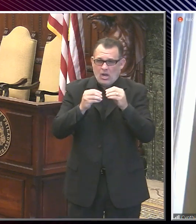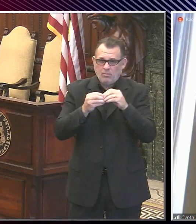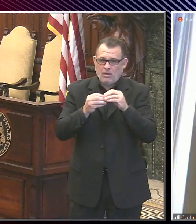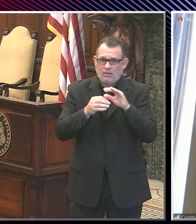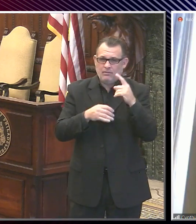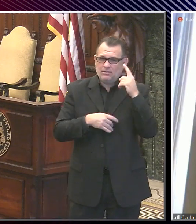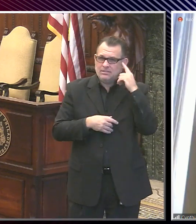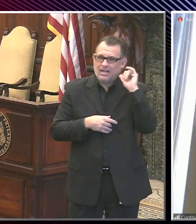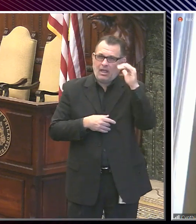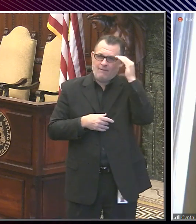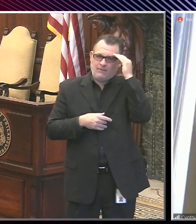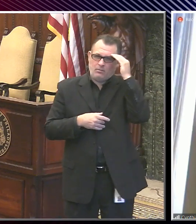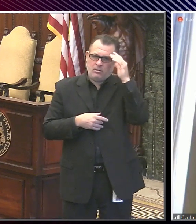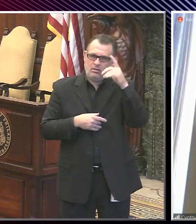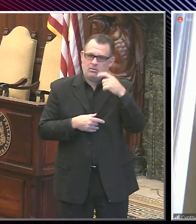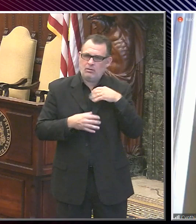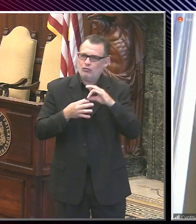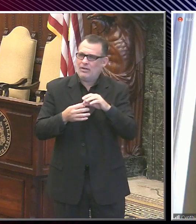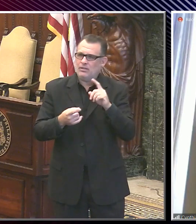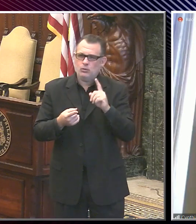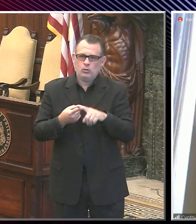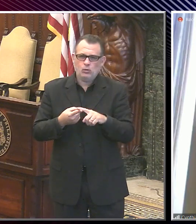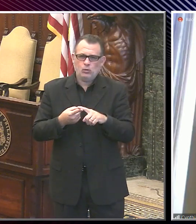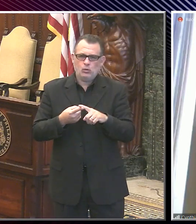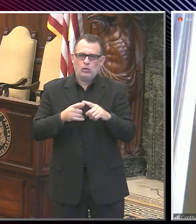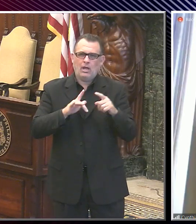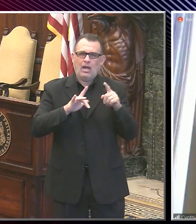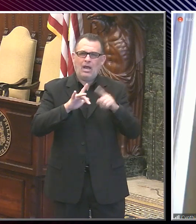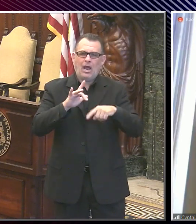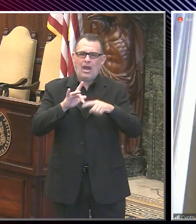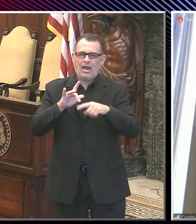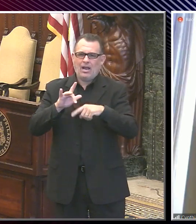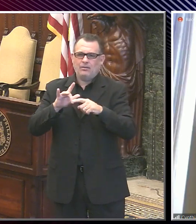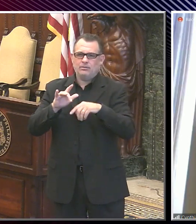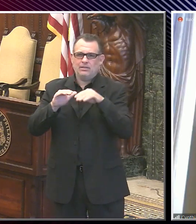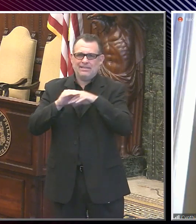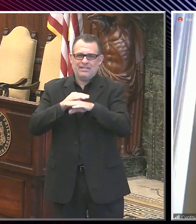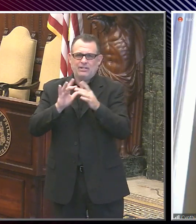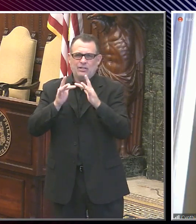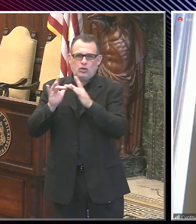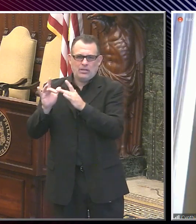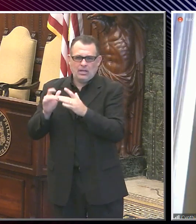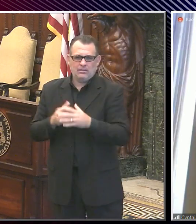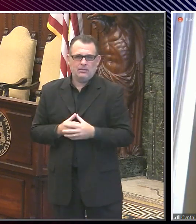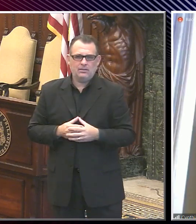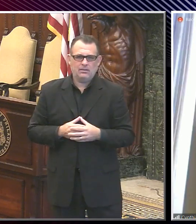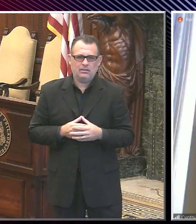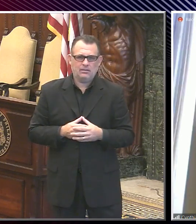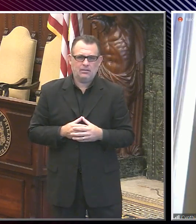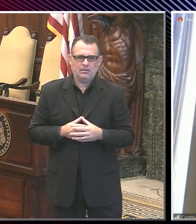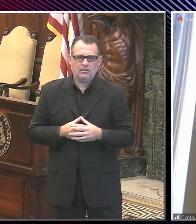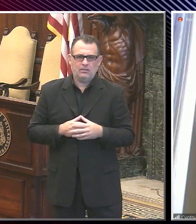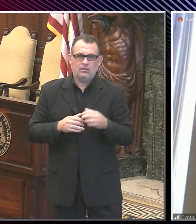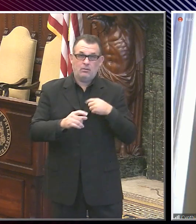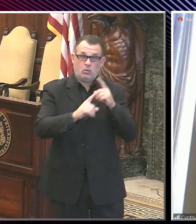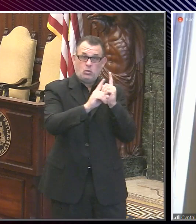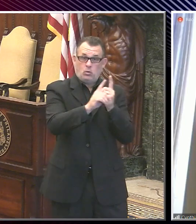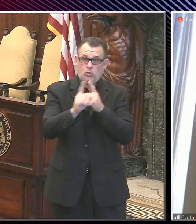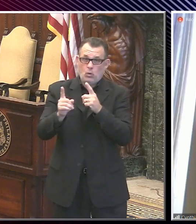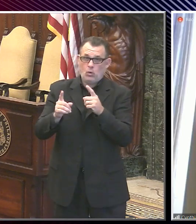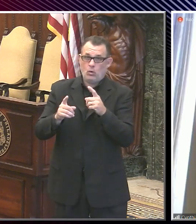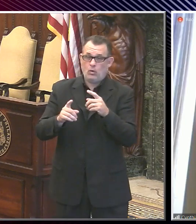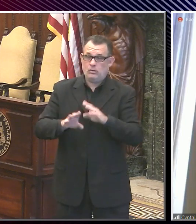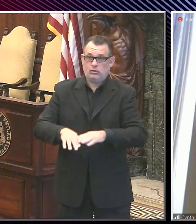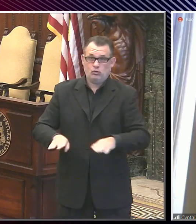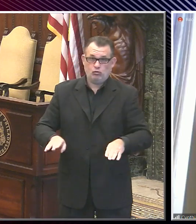it relates to the gaps in digital access. We do know that targeting the younger category, that we